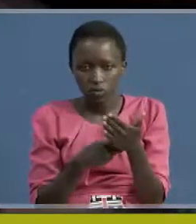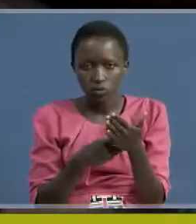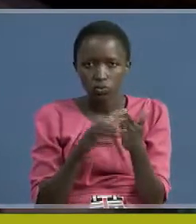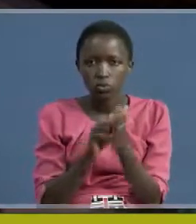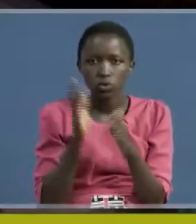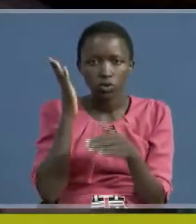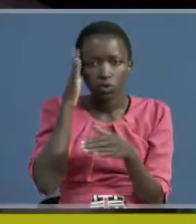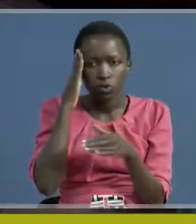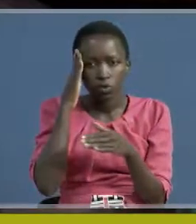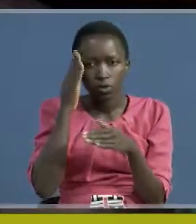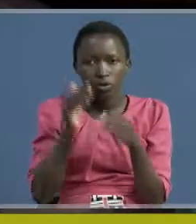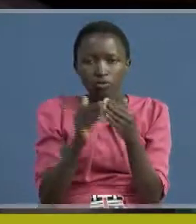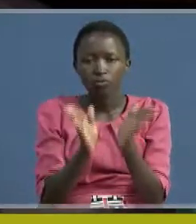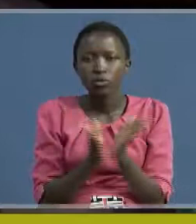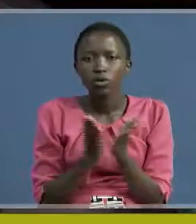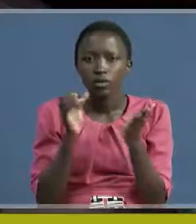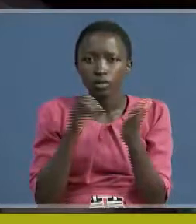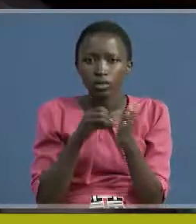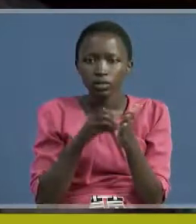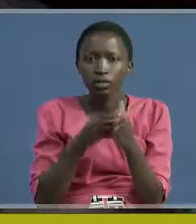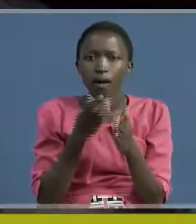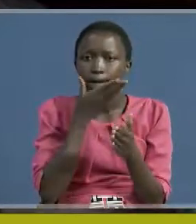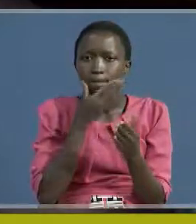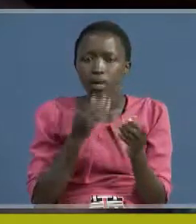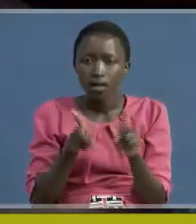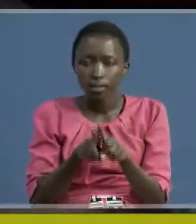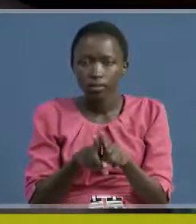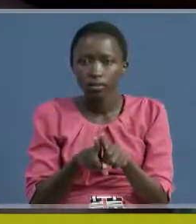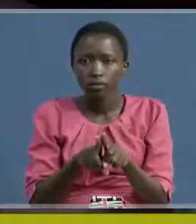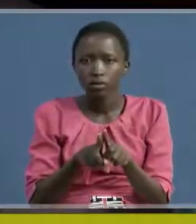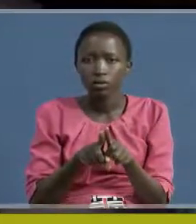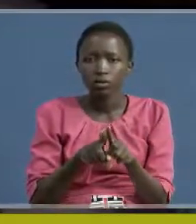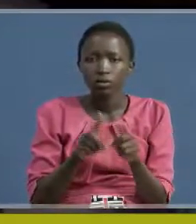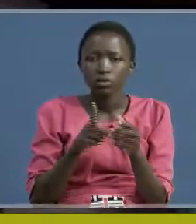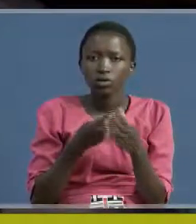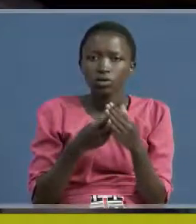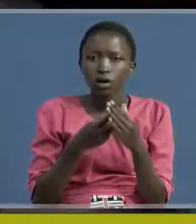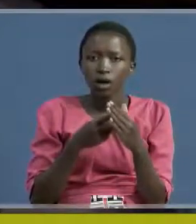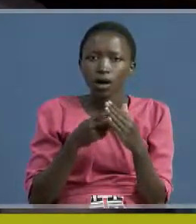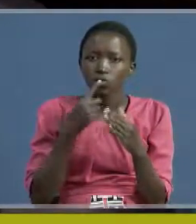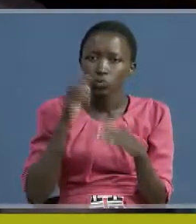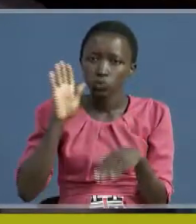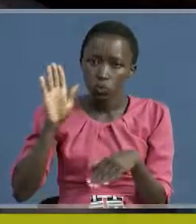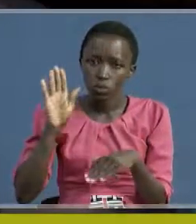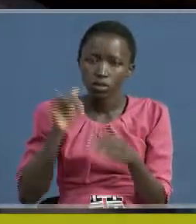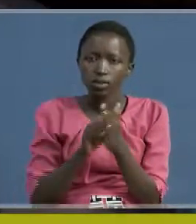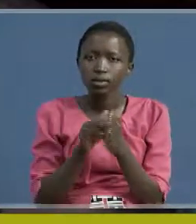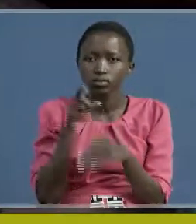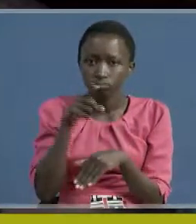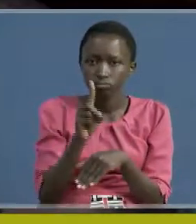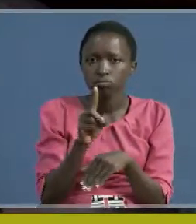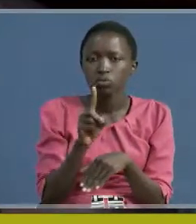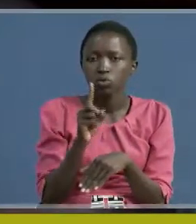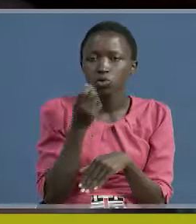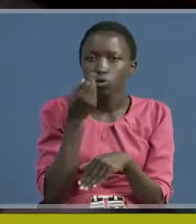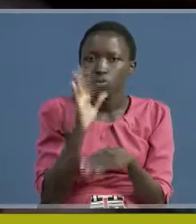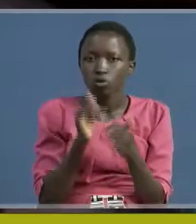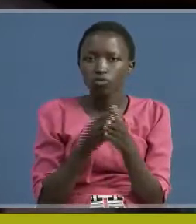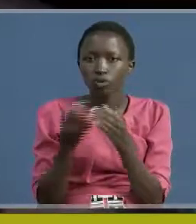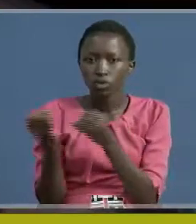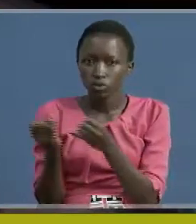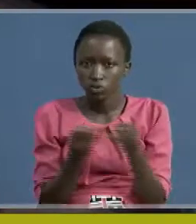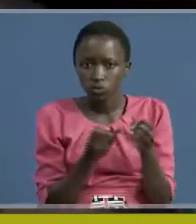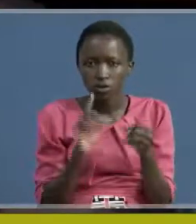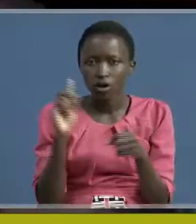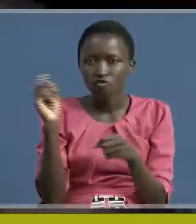the family of the victim, including a brother, who has sworn an affidavit confirming that he is the one who introduced